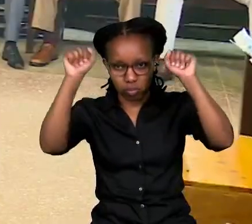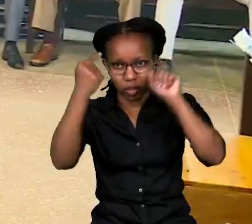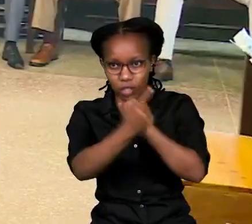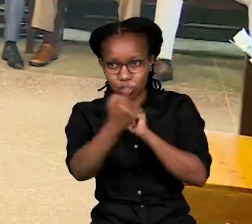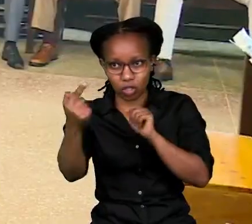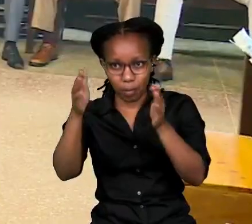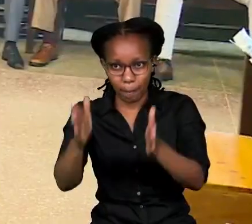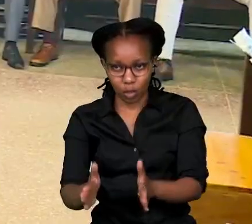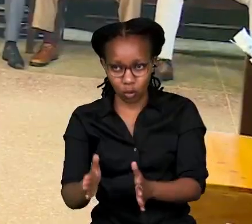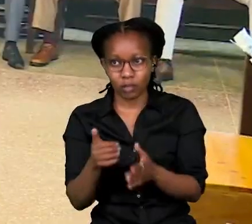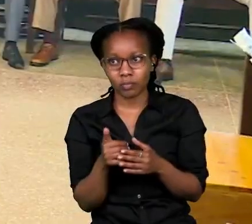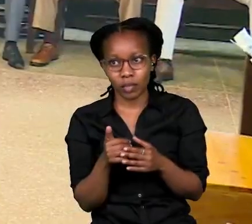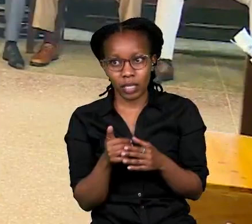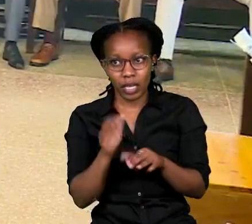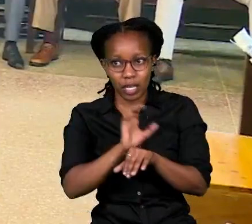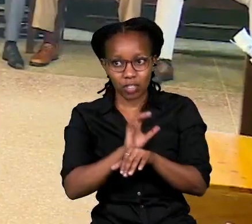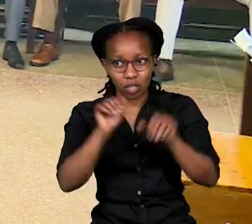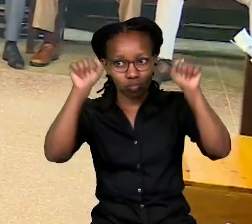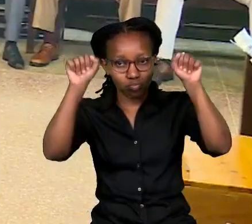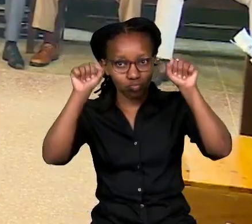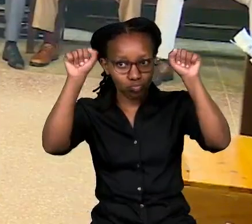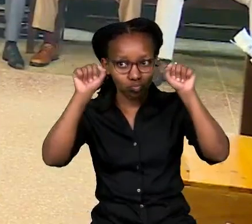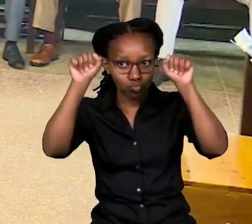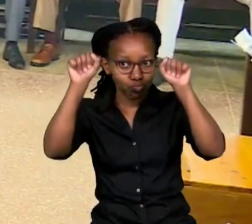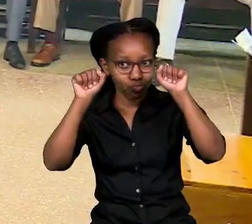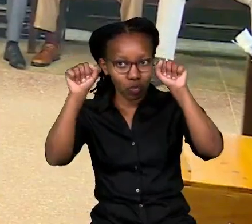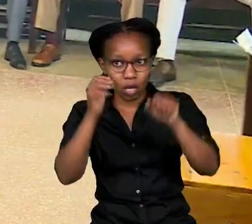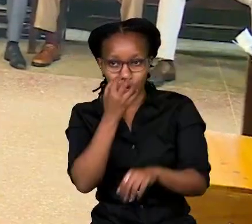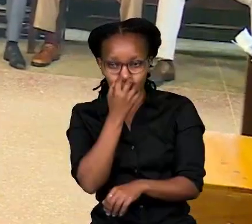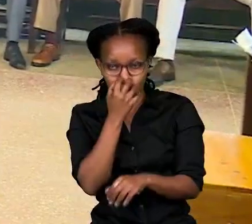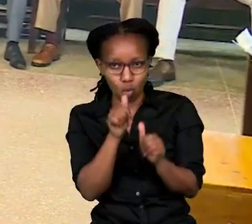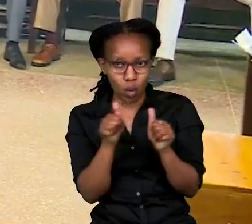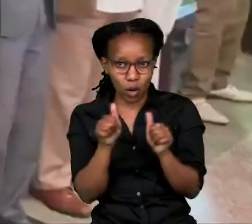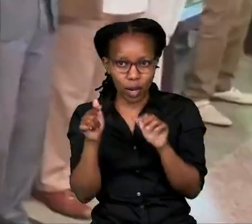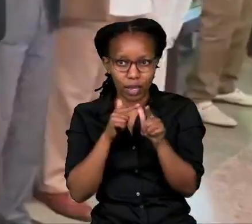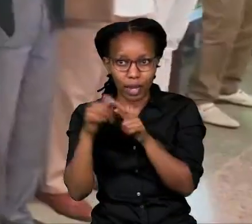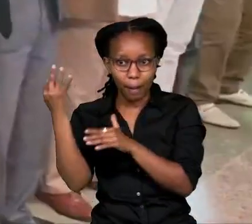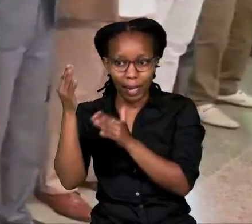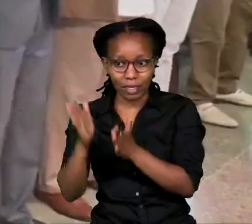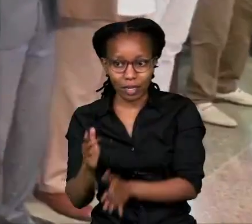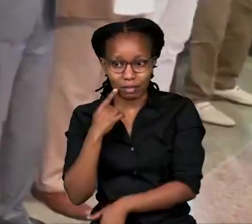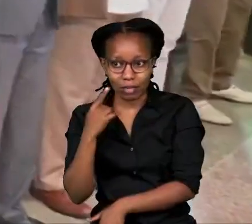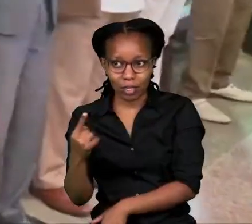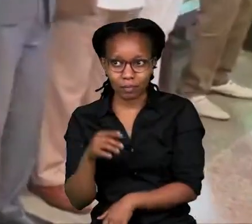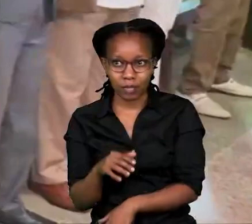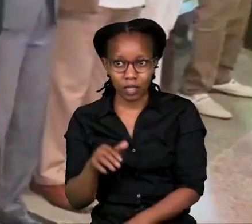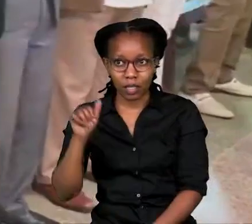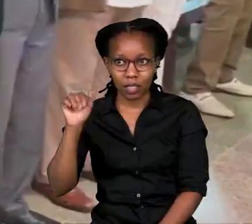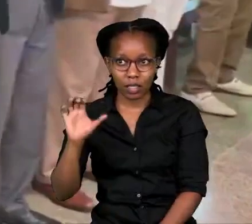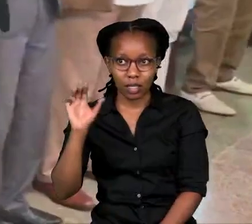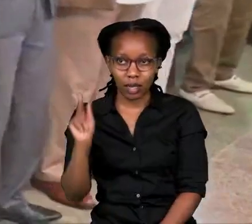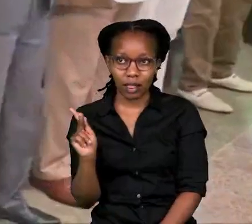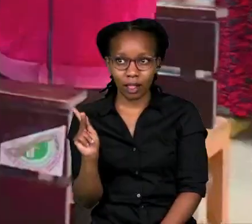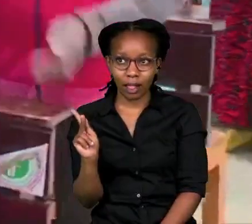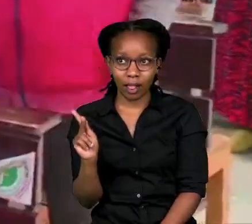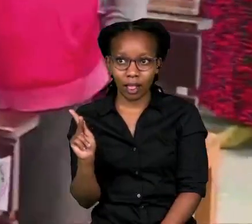in that congregation supported him 100%. And then the pastor has said, this is ACK Anglican Church. And